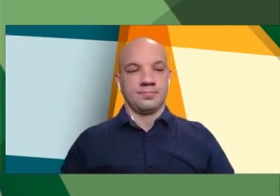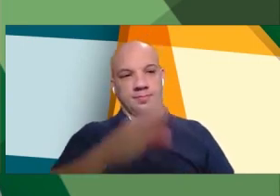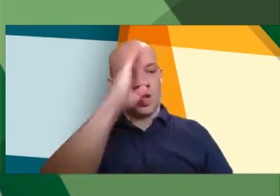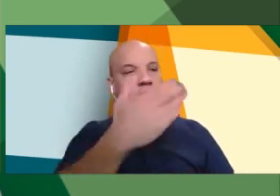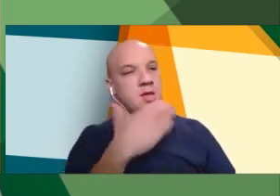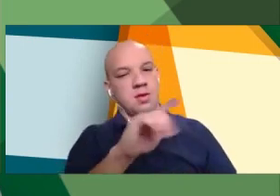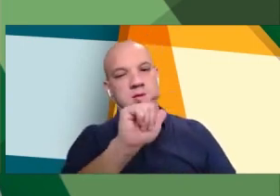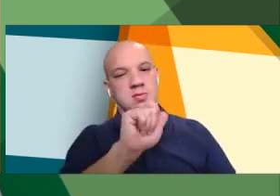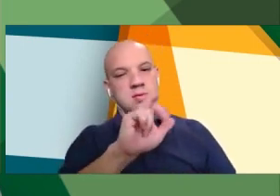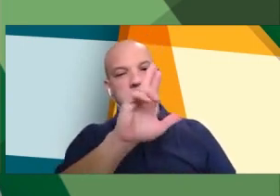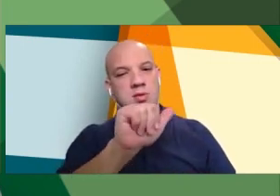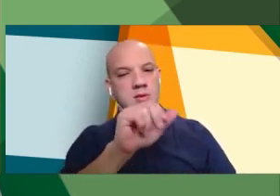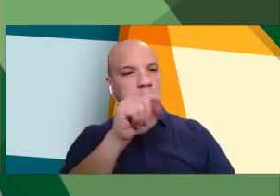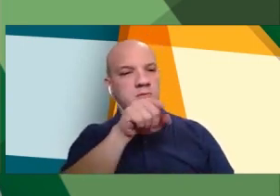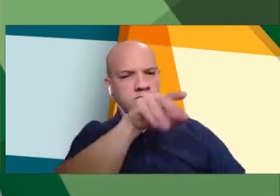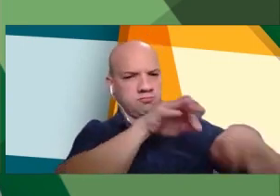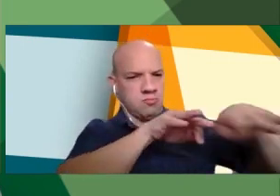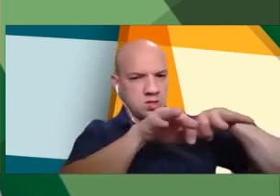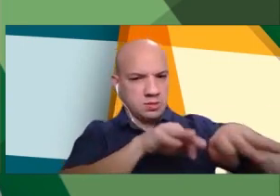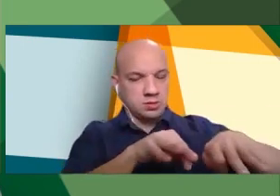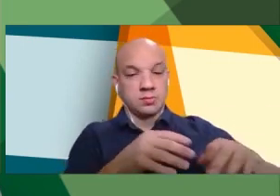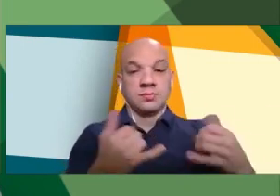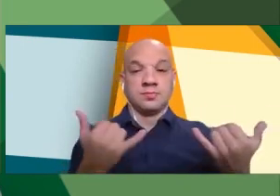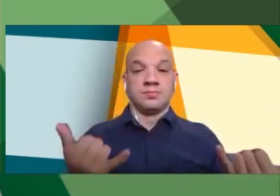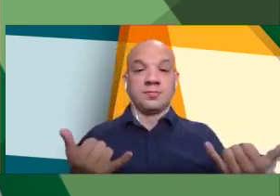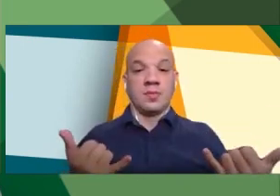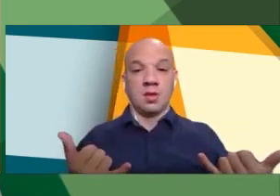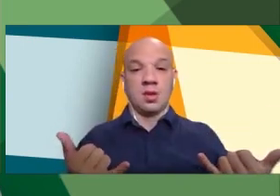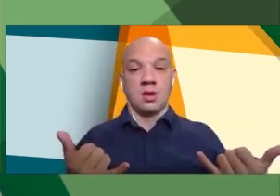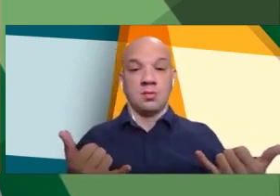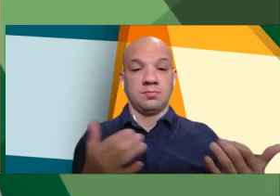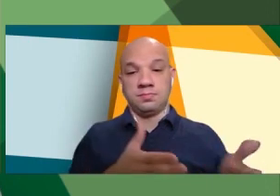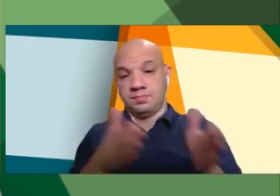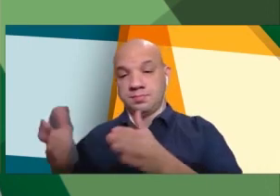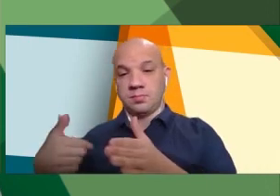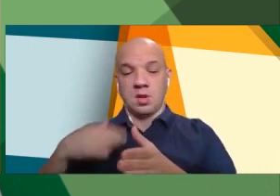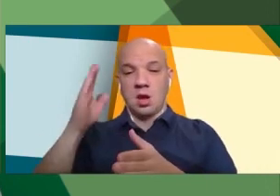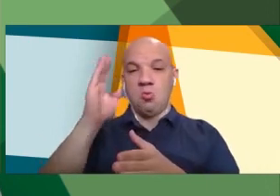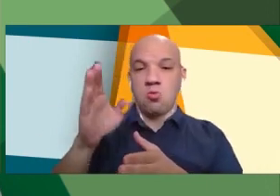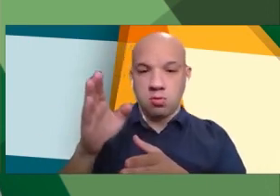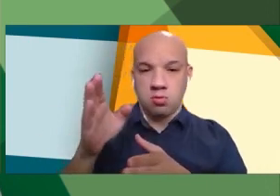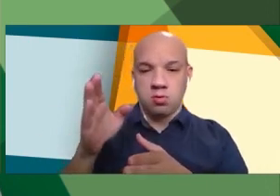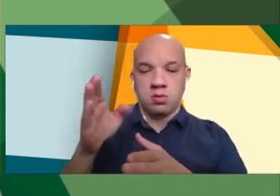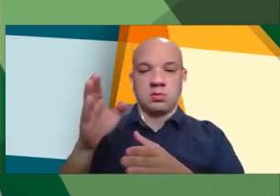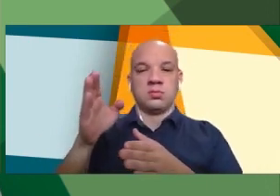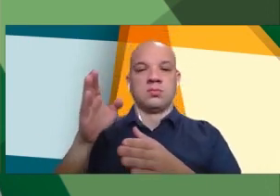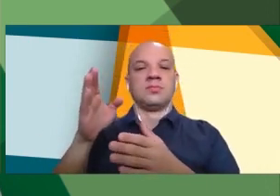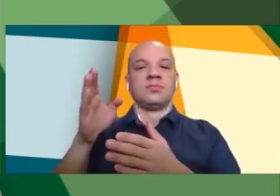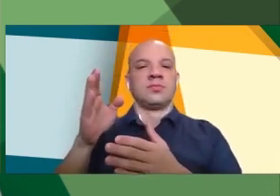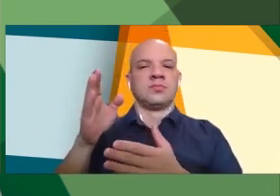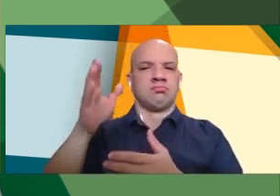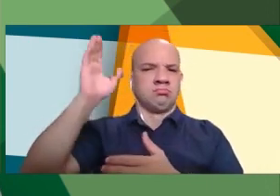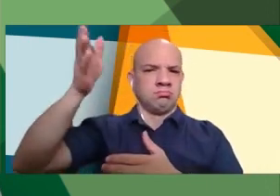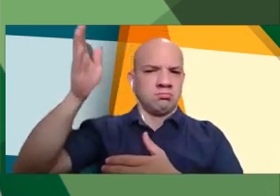you, Laura, for that presentation. I'm going to present our part